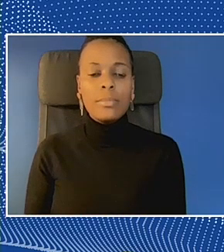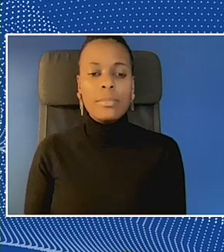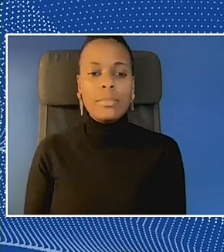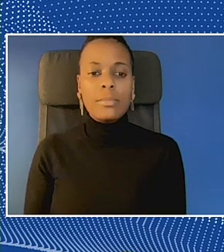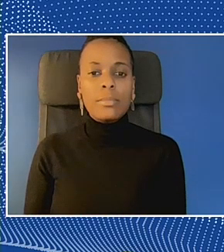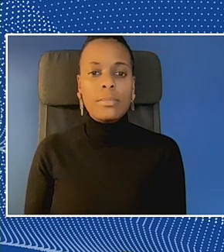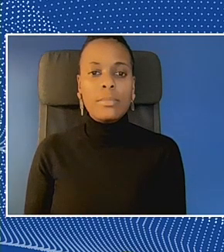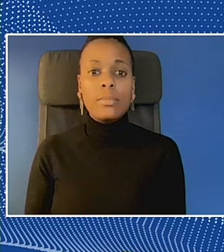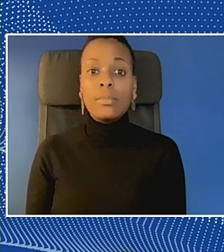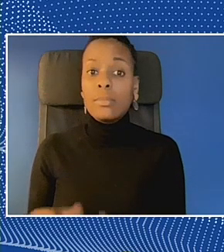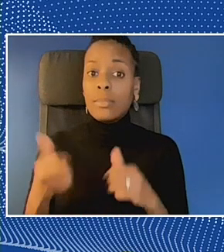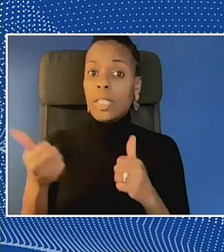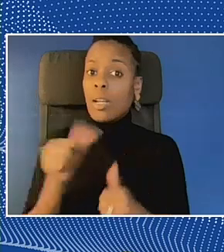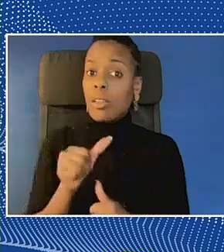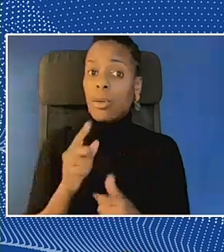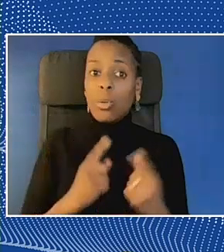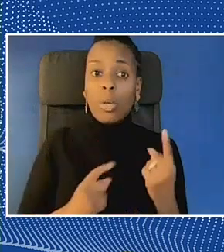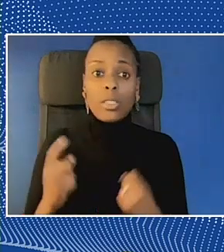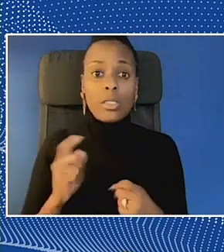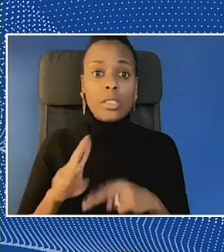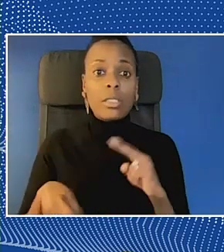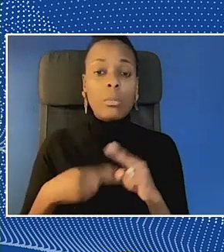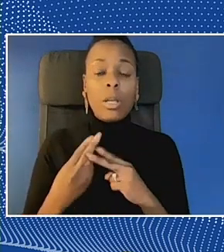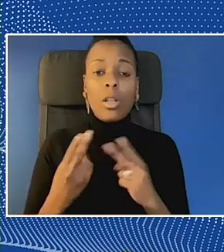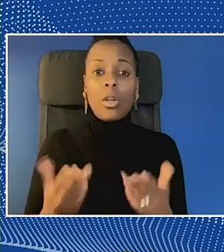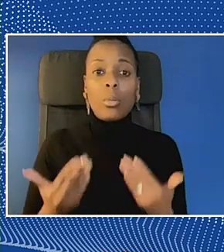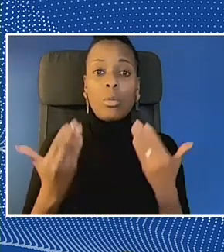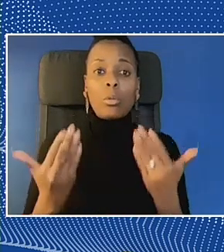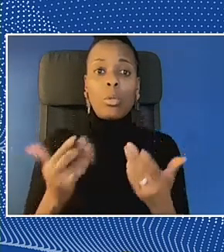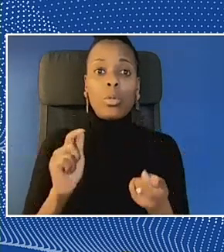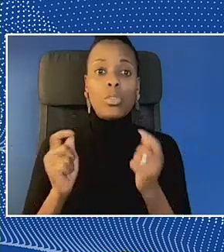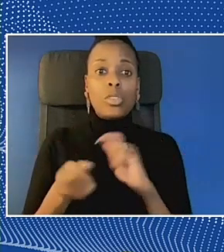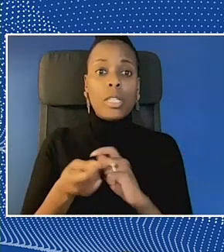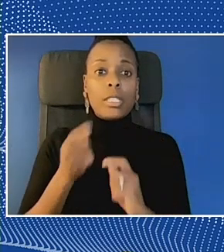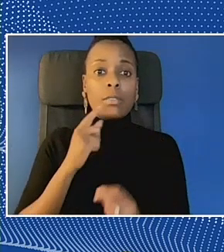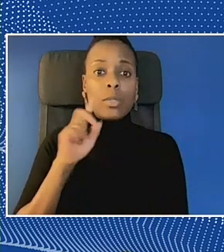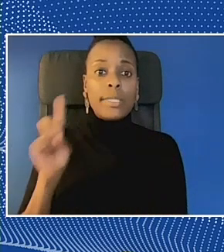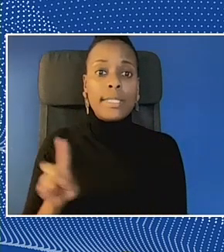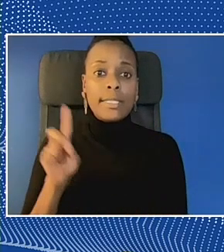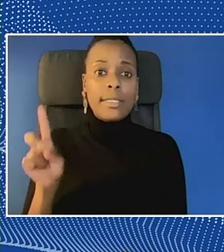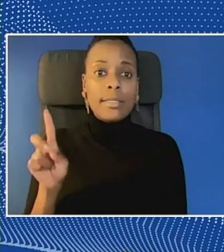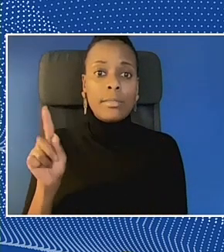All right, any other questions about the proposed change to D?